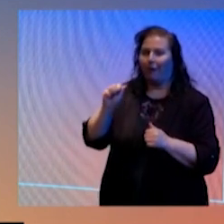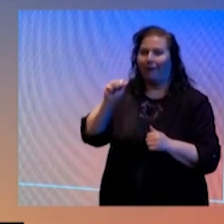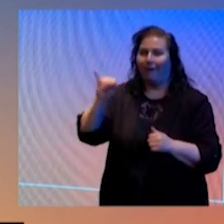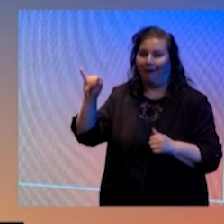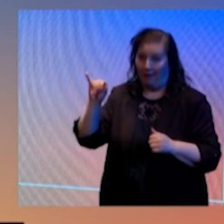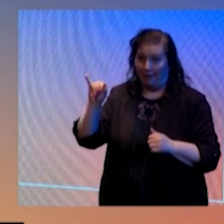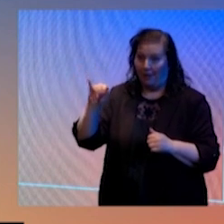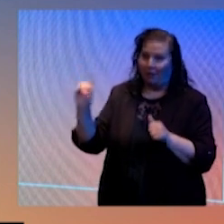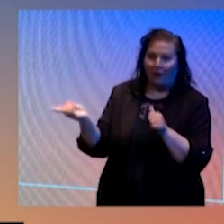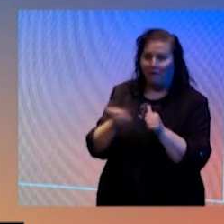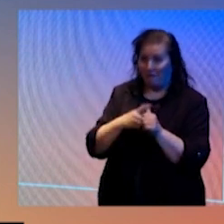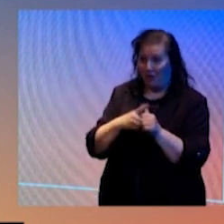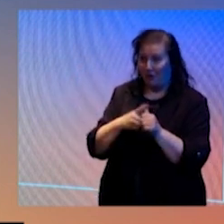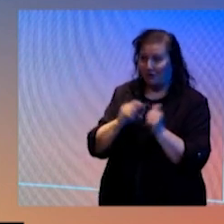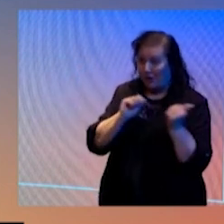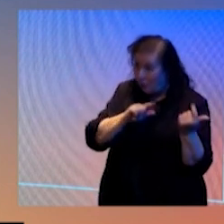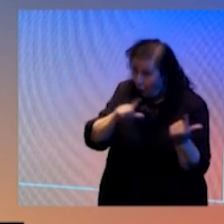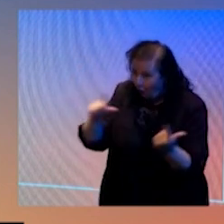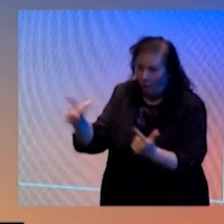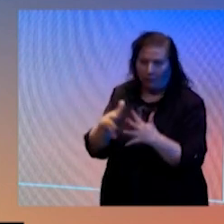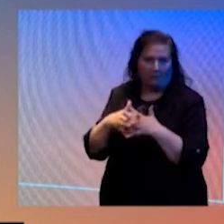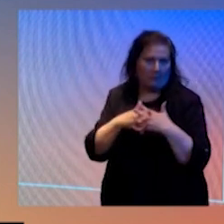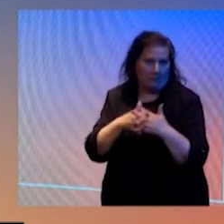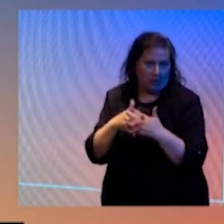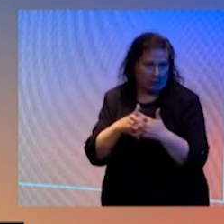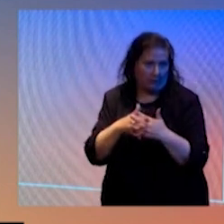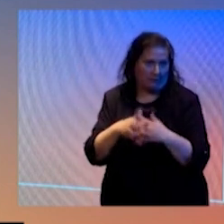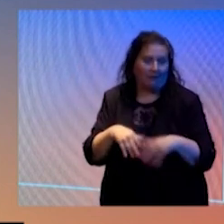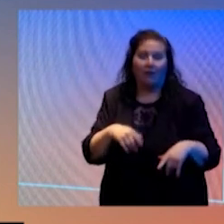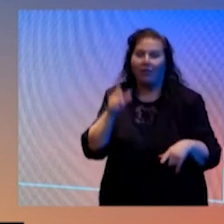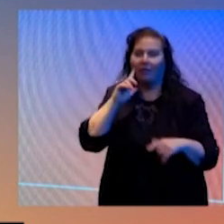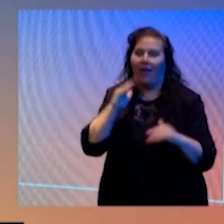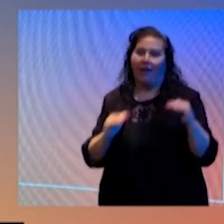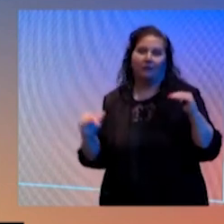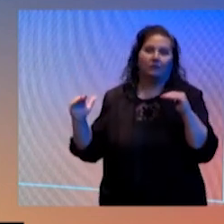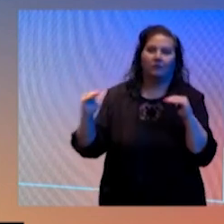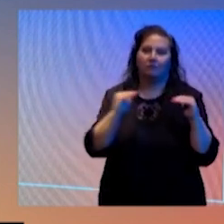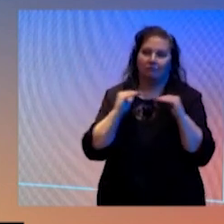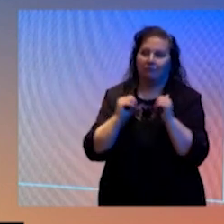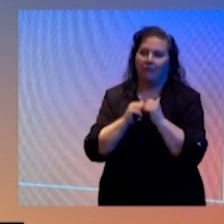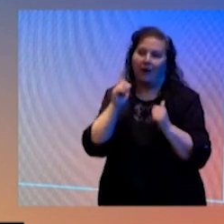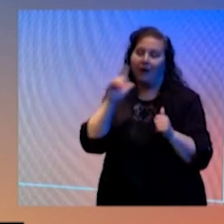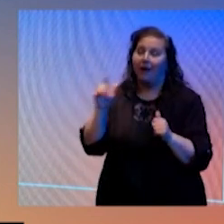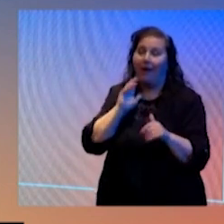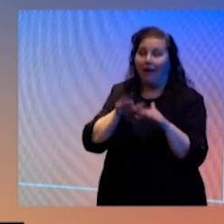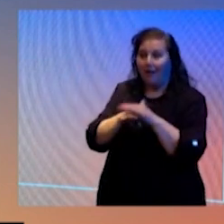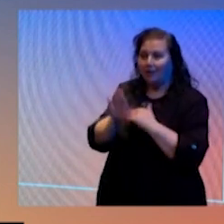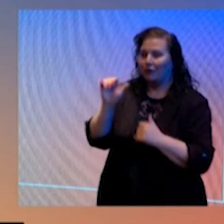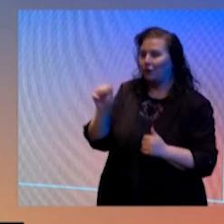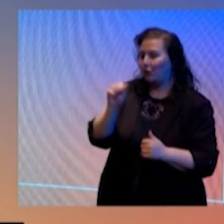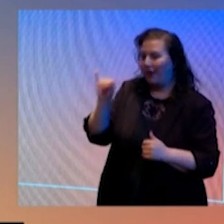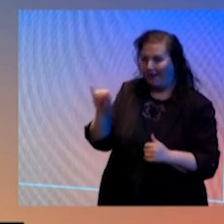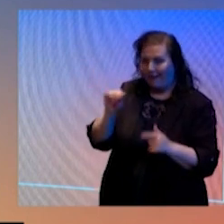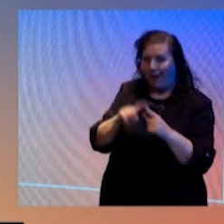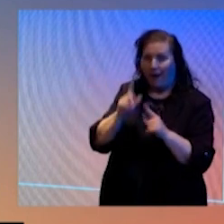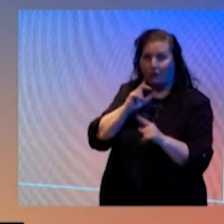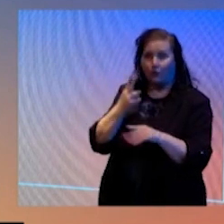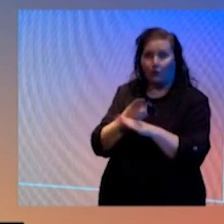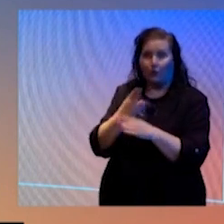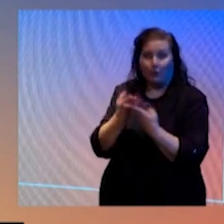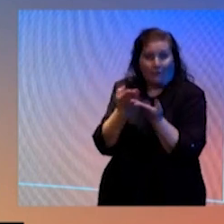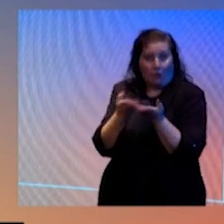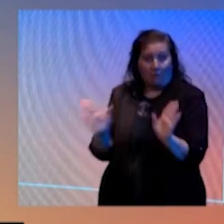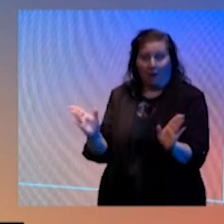the first in the nation that will democratize access to artificial intelligence to use it for public